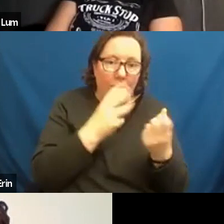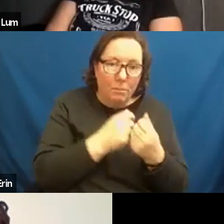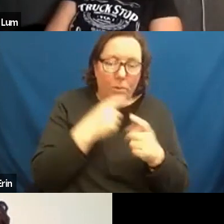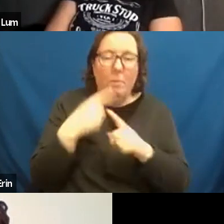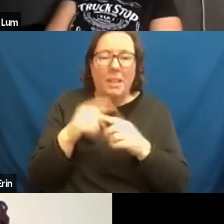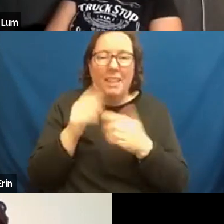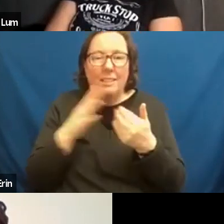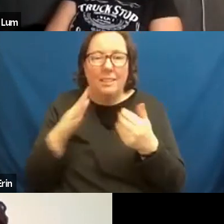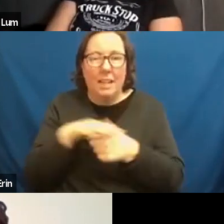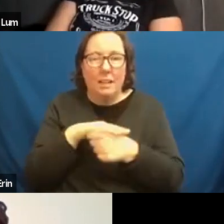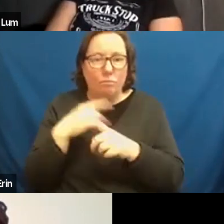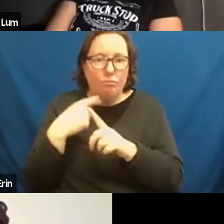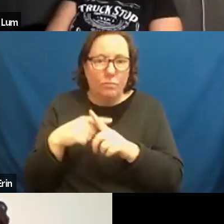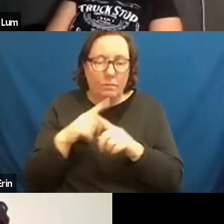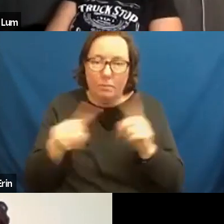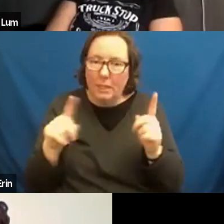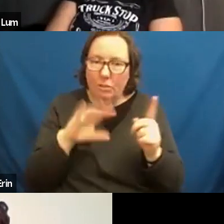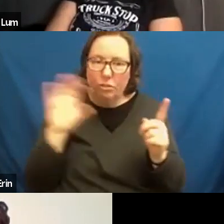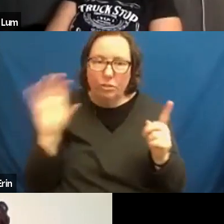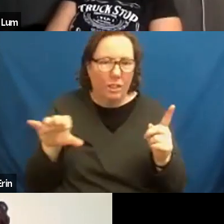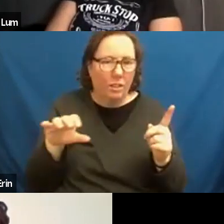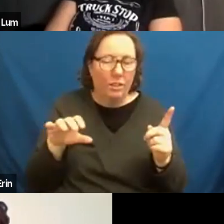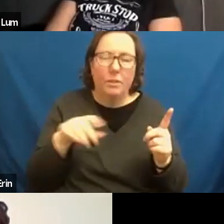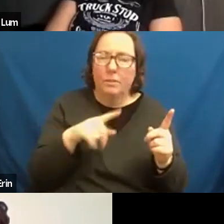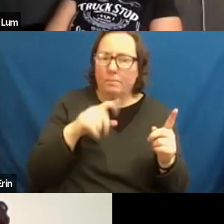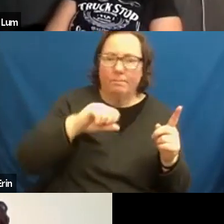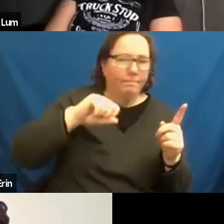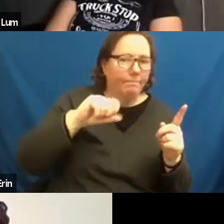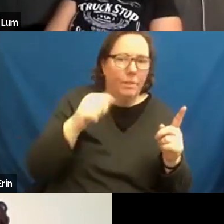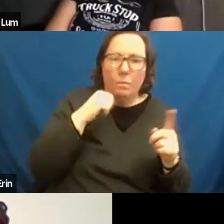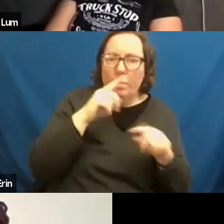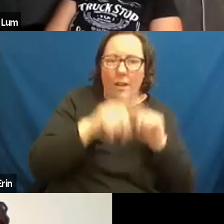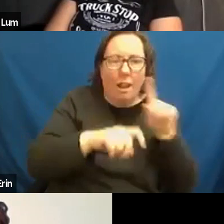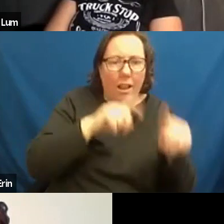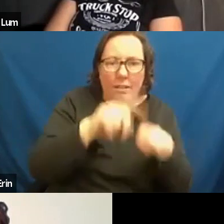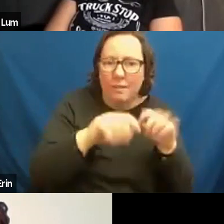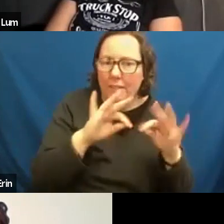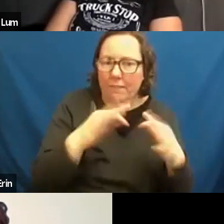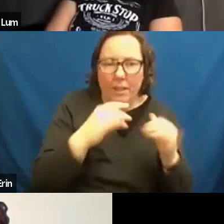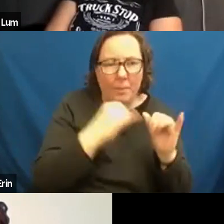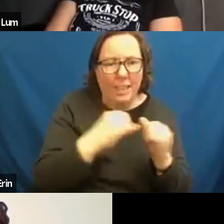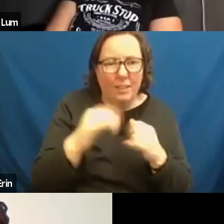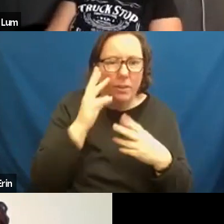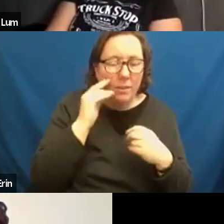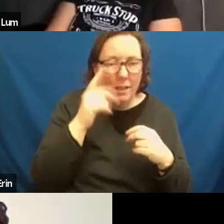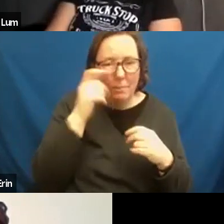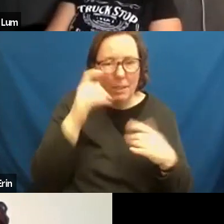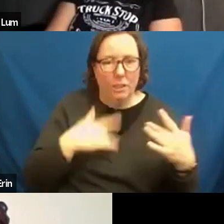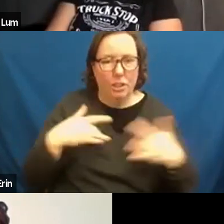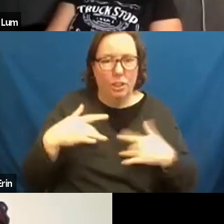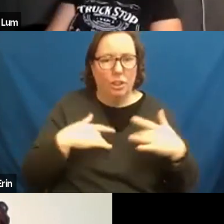Chicago resisted using individual family data in part because they were concerned